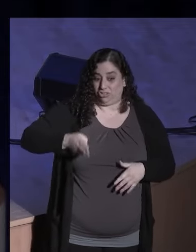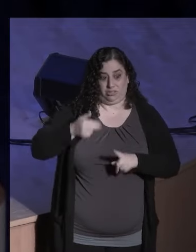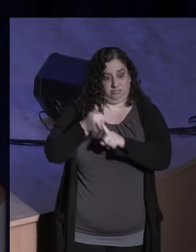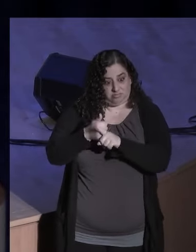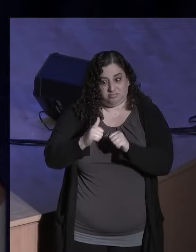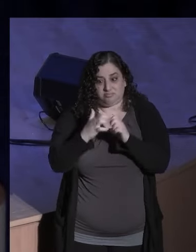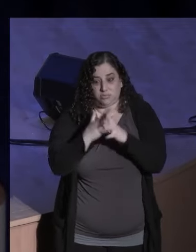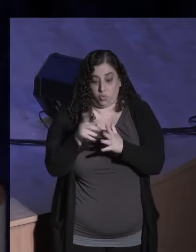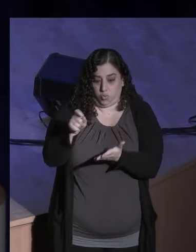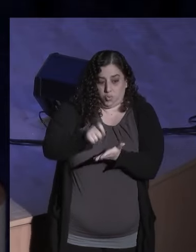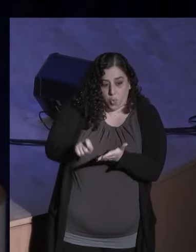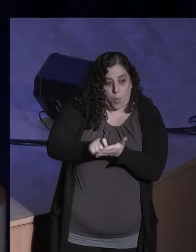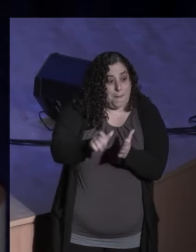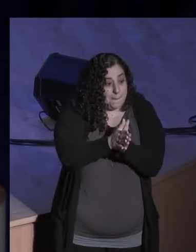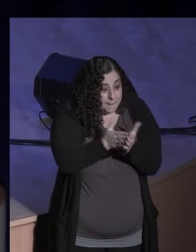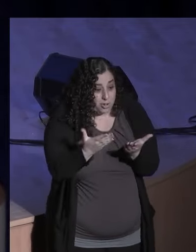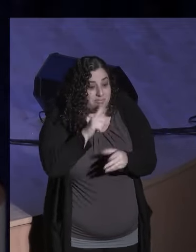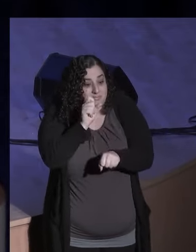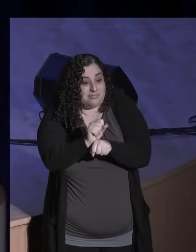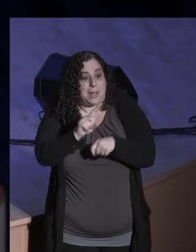of Bush, Obama, and Trump.